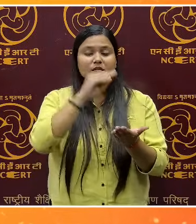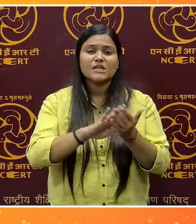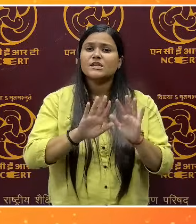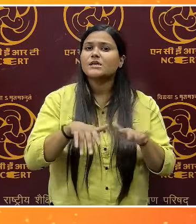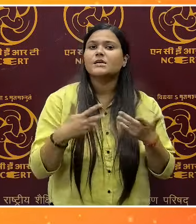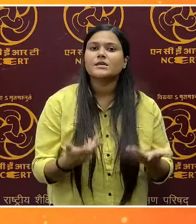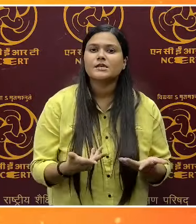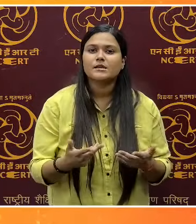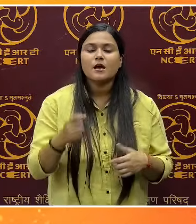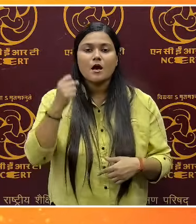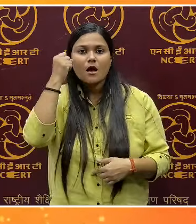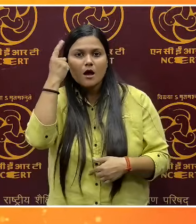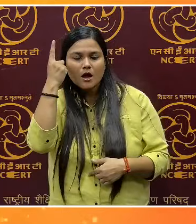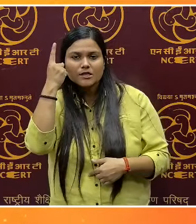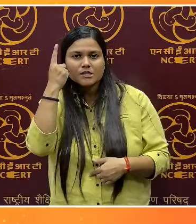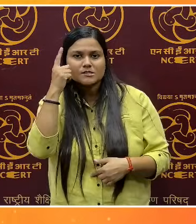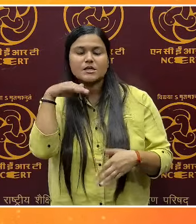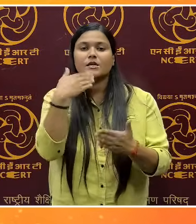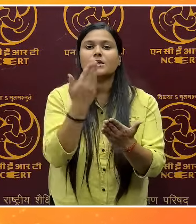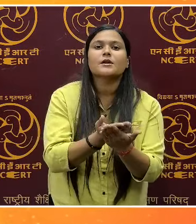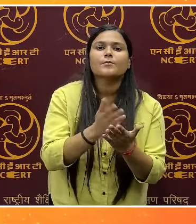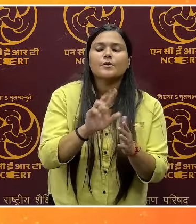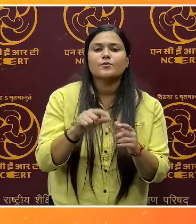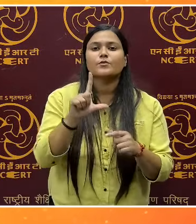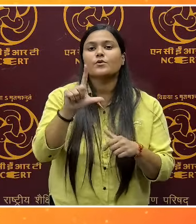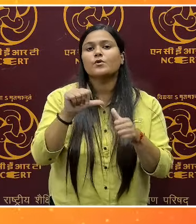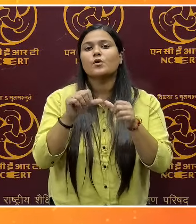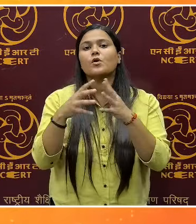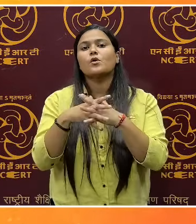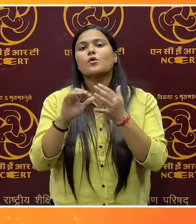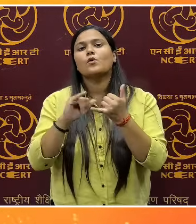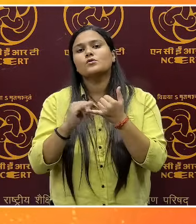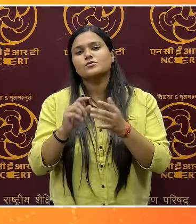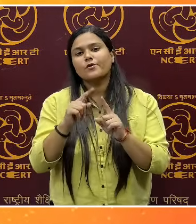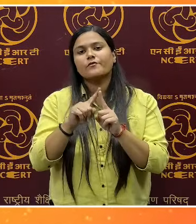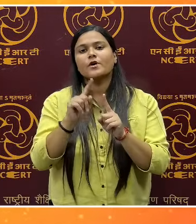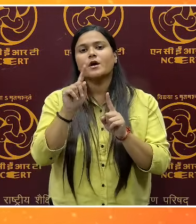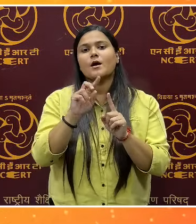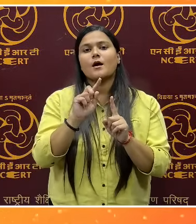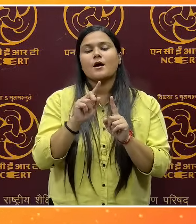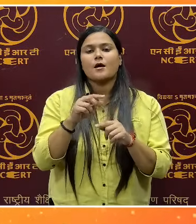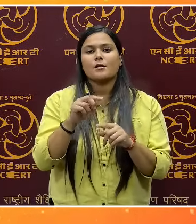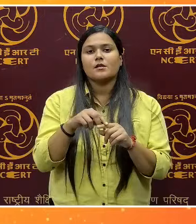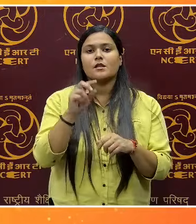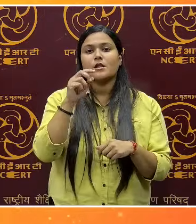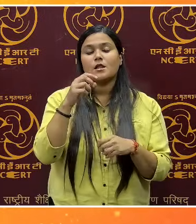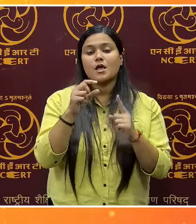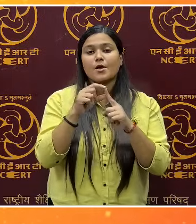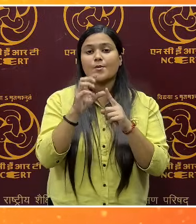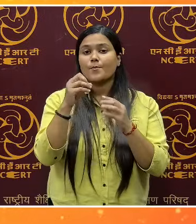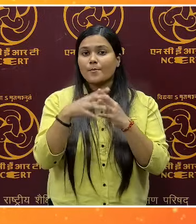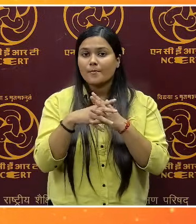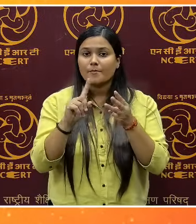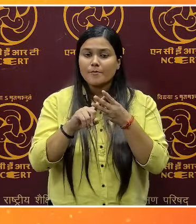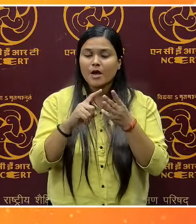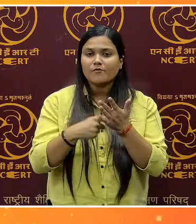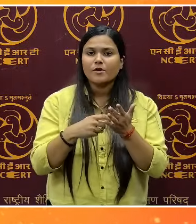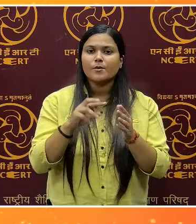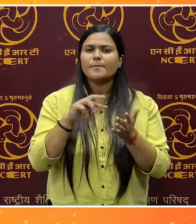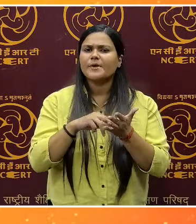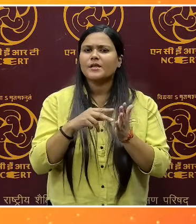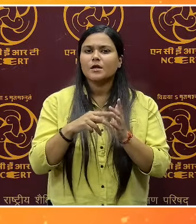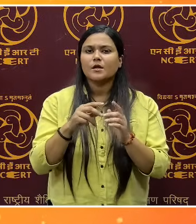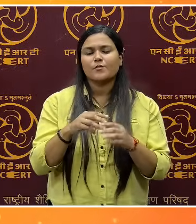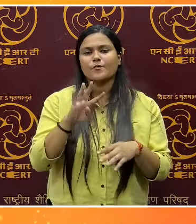Shivani, understand and apply the laws of exponents. Okay. Students will be able to understand and apply